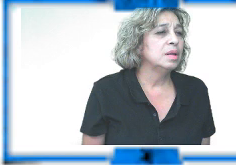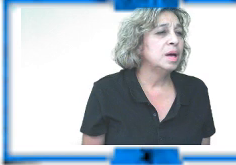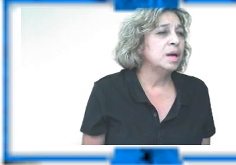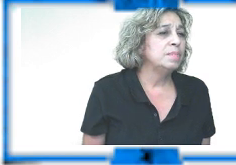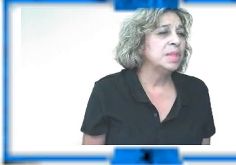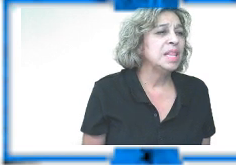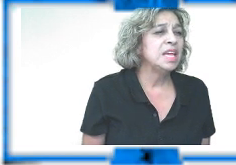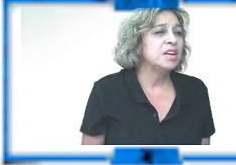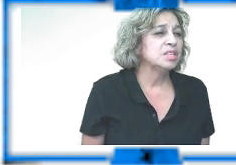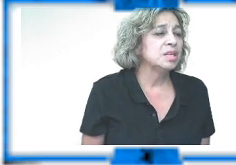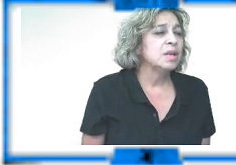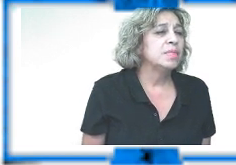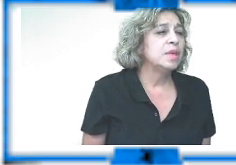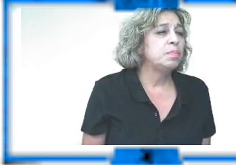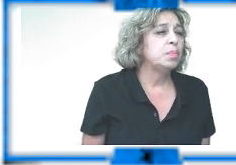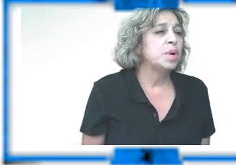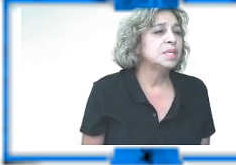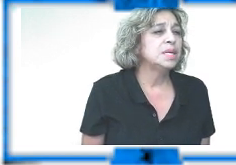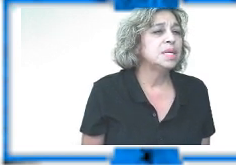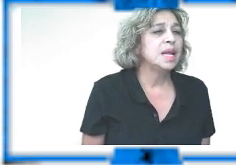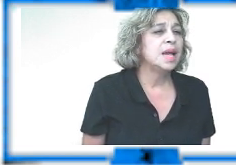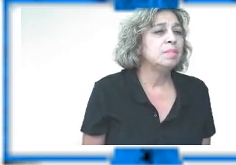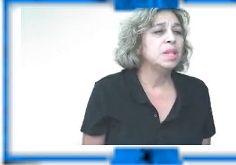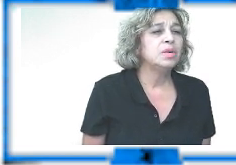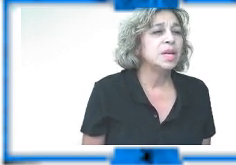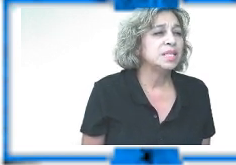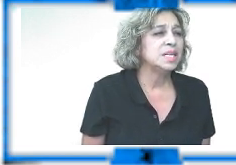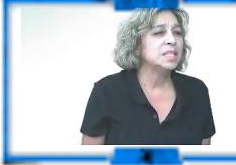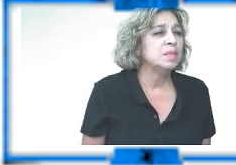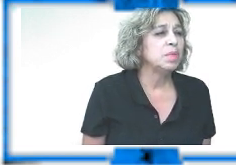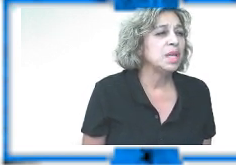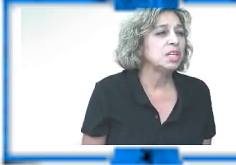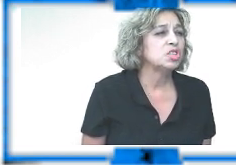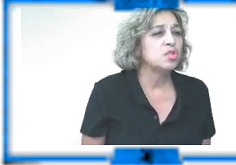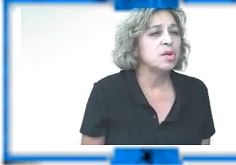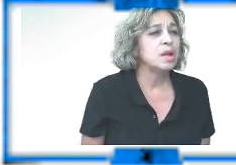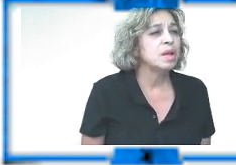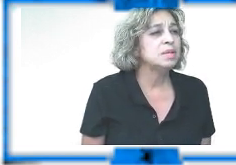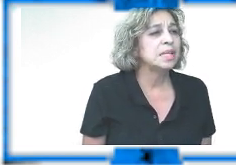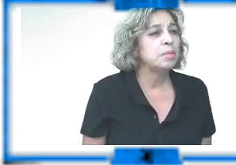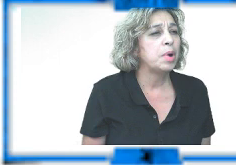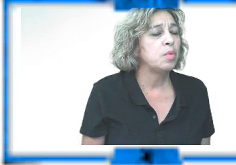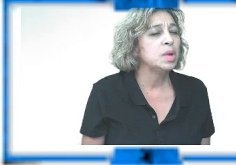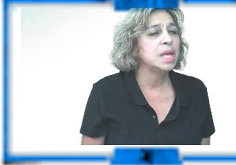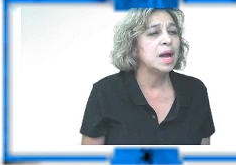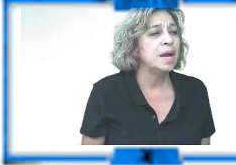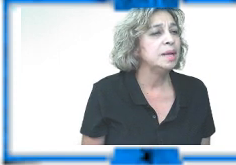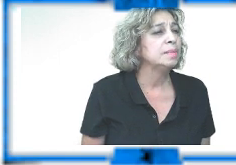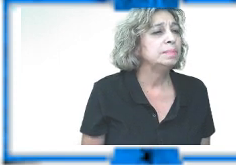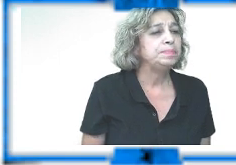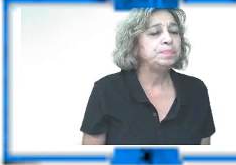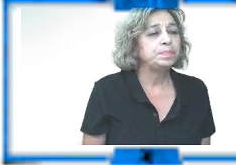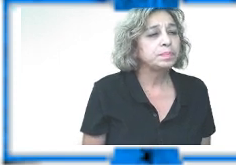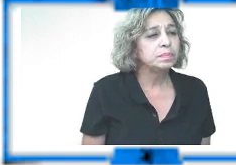unethical leaders. The president AMLO has done something extraordinary. He set the bar really